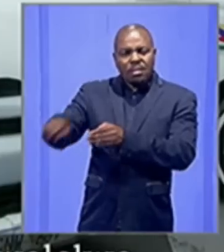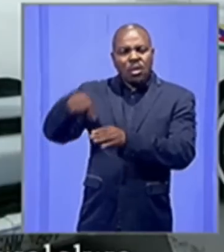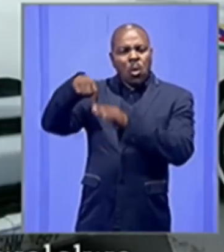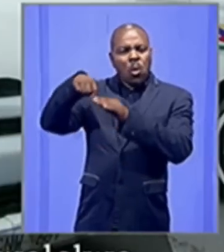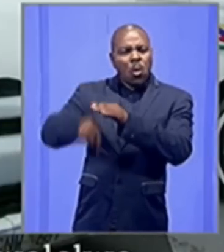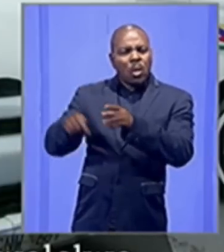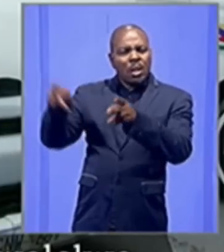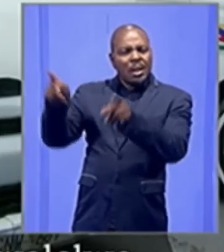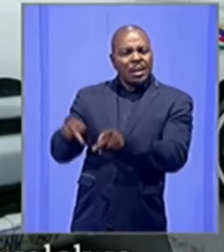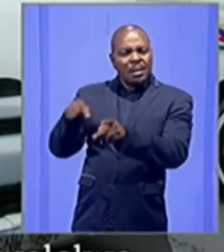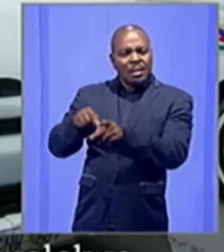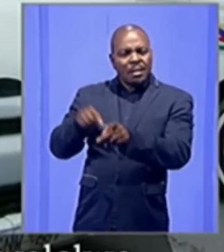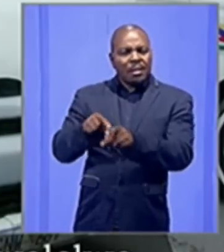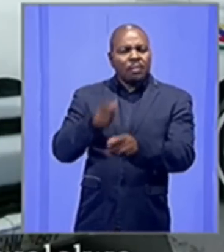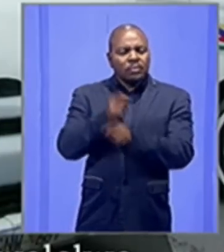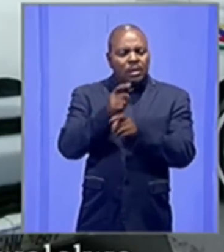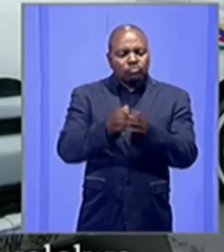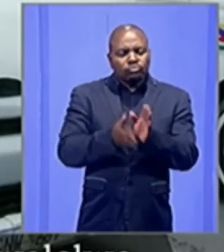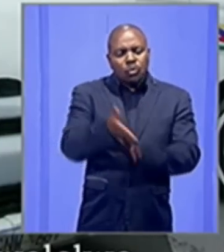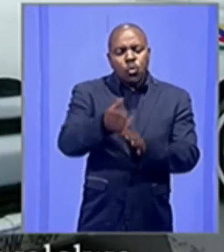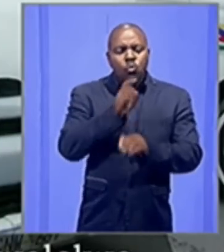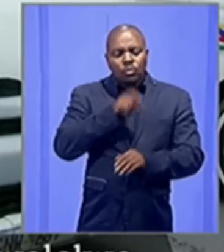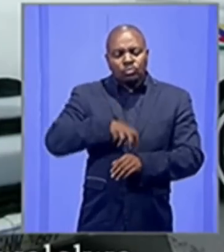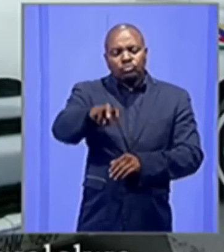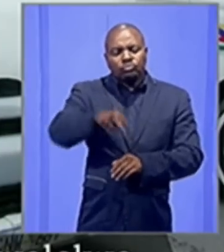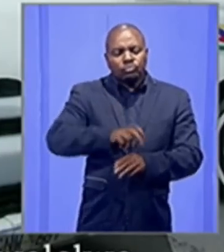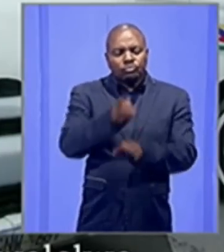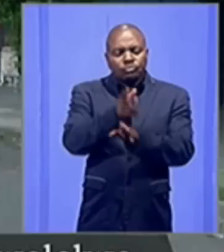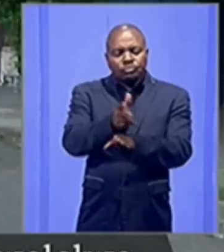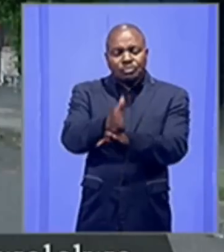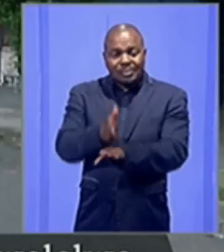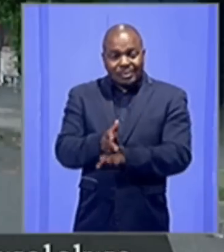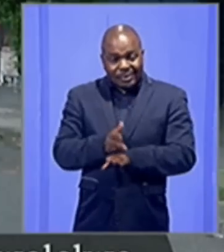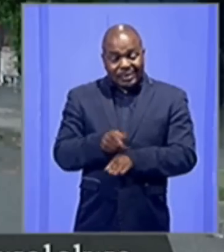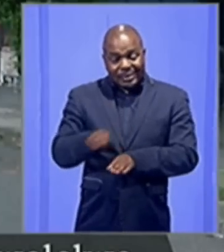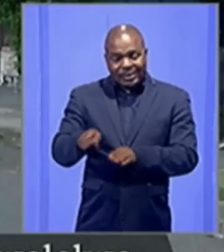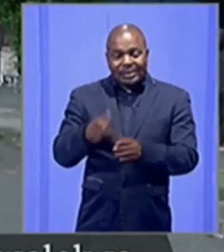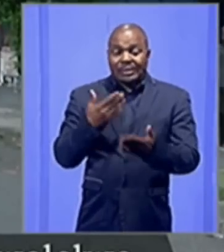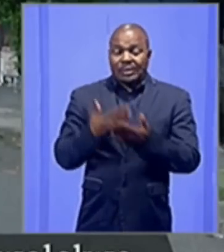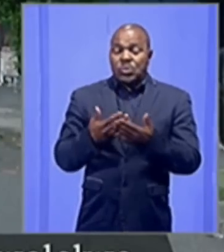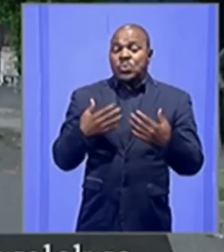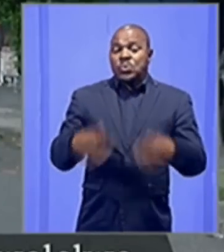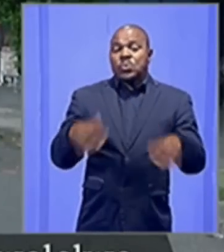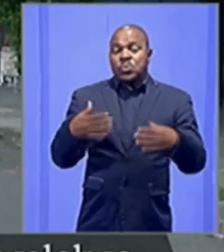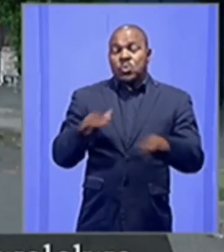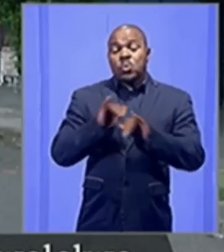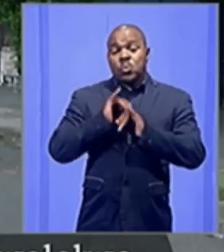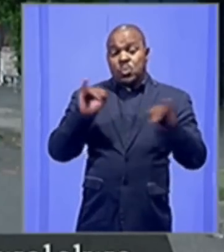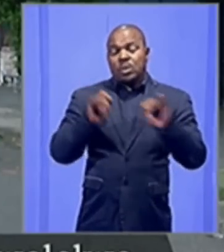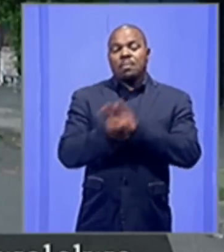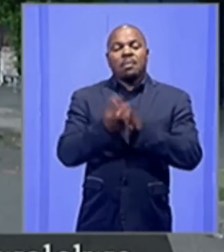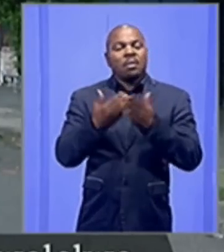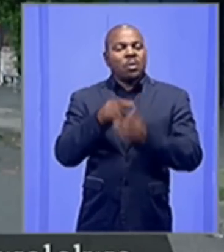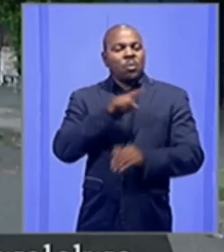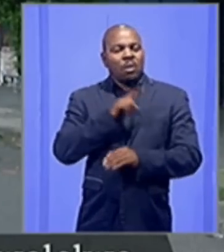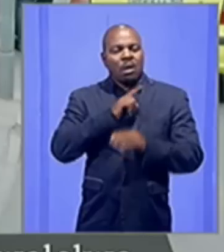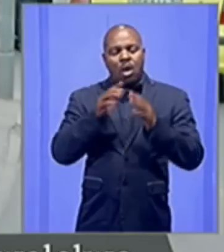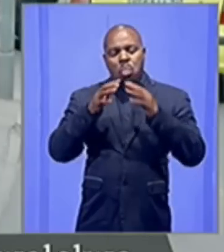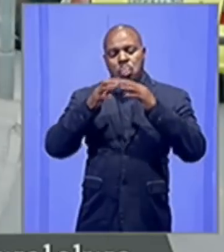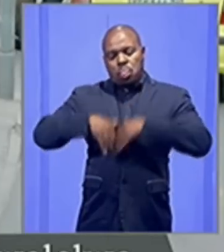neng e sebediswa ke bakganni ba ditekesi go emisa makoloi a bona e ka nna ya kenya bophelo ba bakganni kotsing ka baka la go